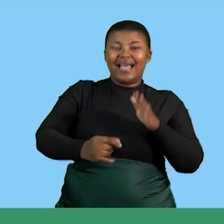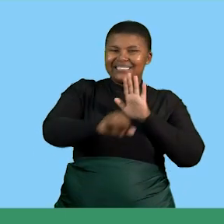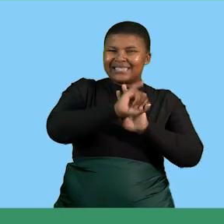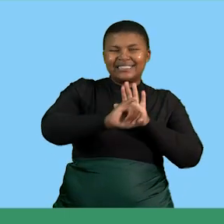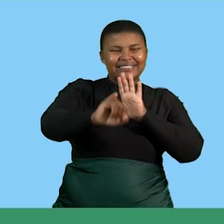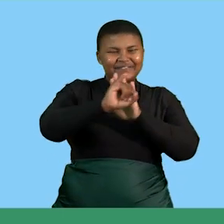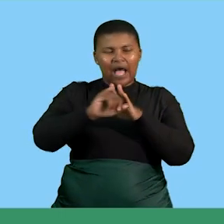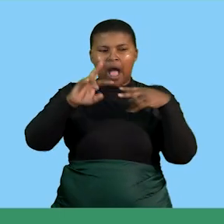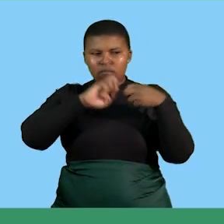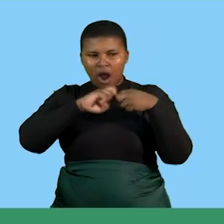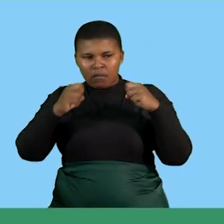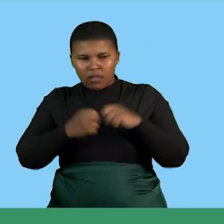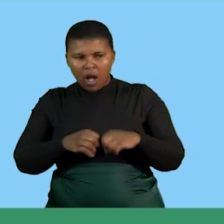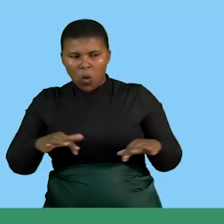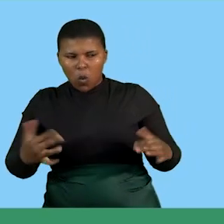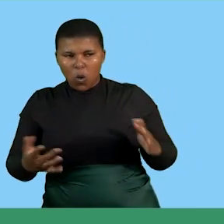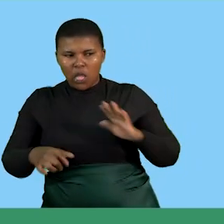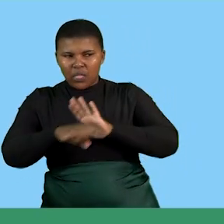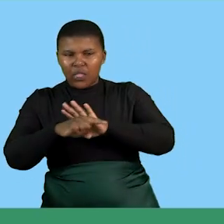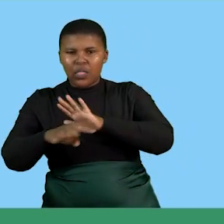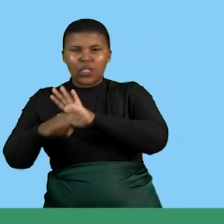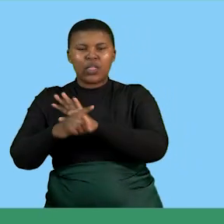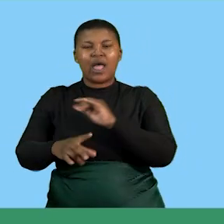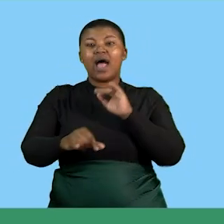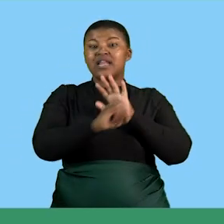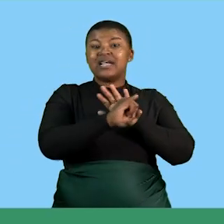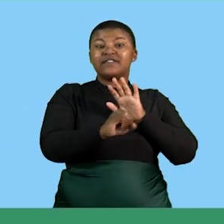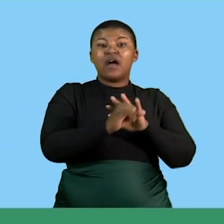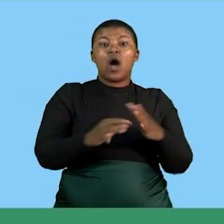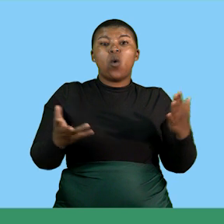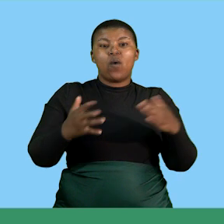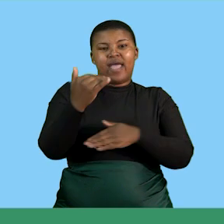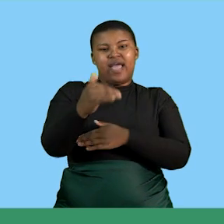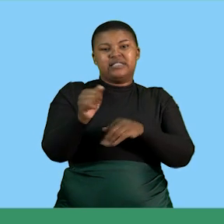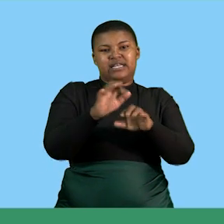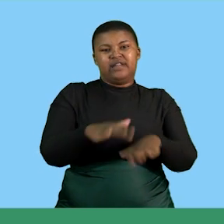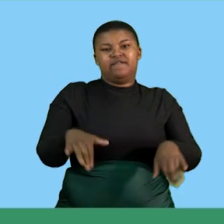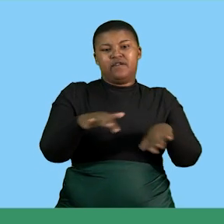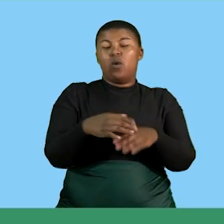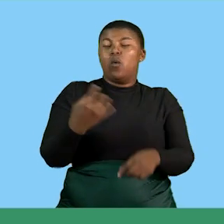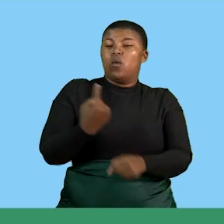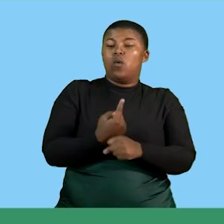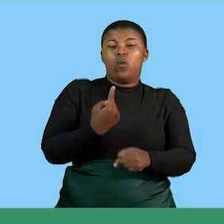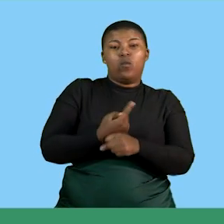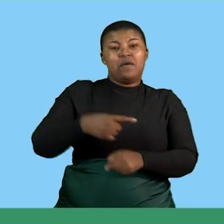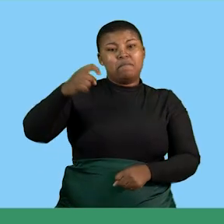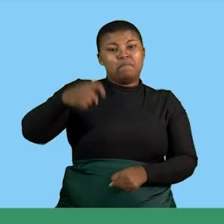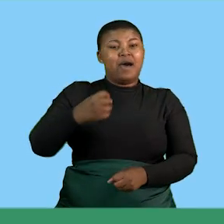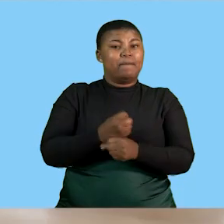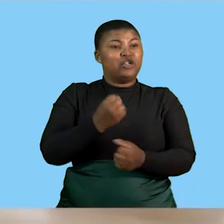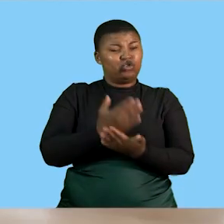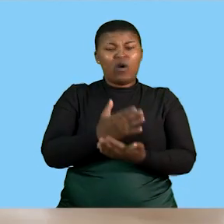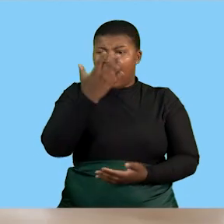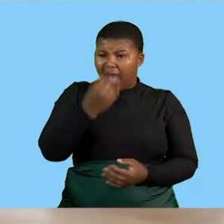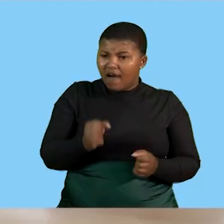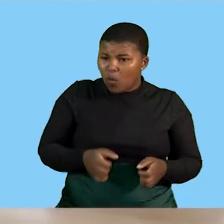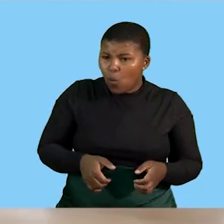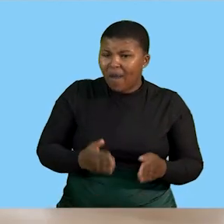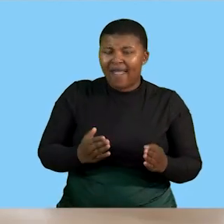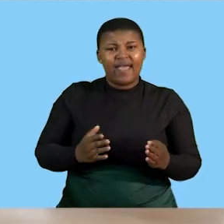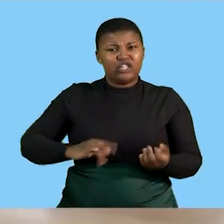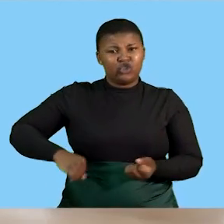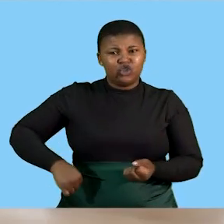So what a business needs to do is they need to constantly seek opportunities in the external environment. So they must